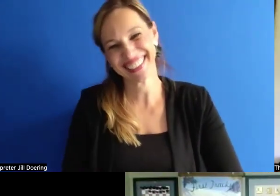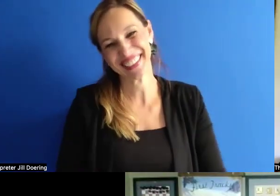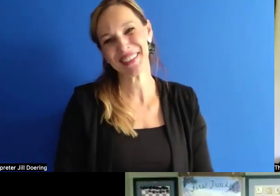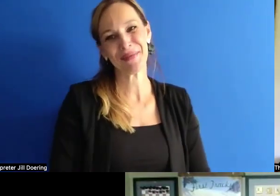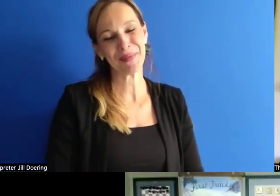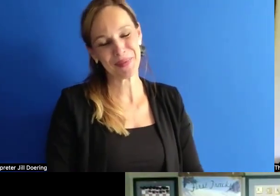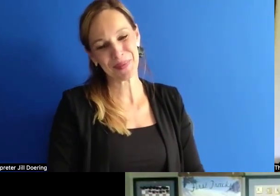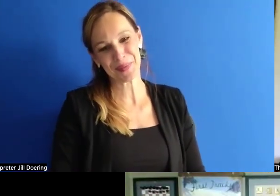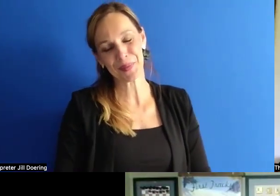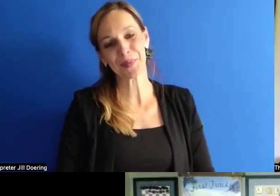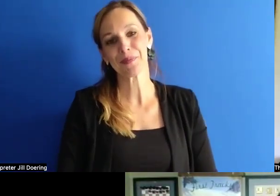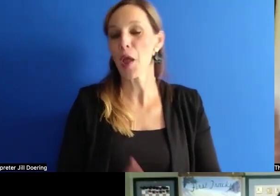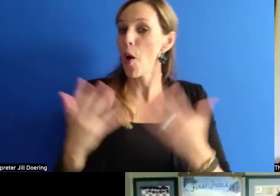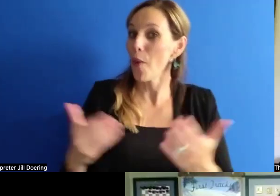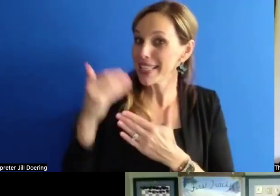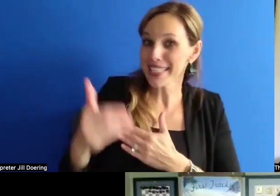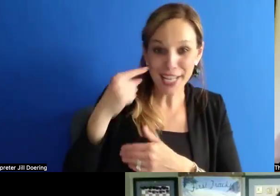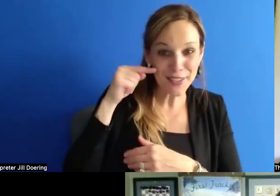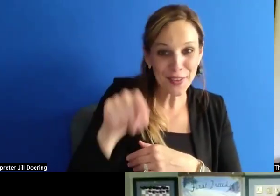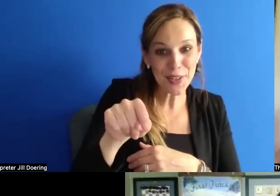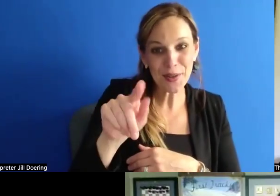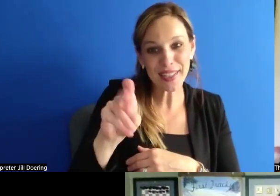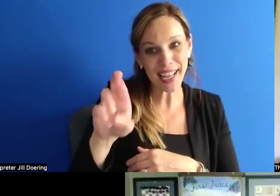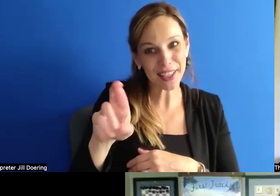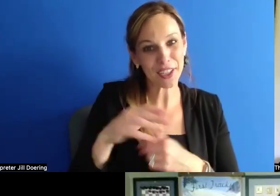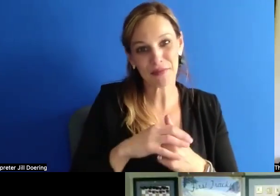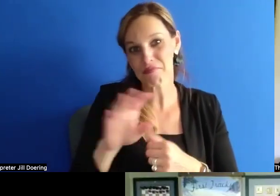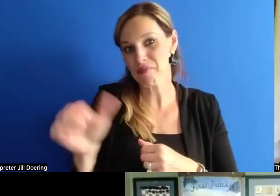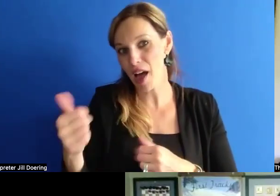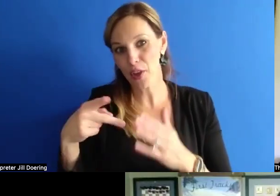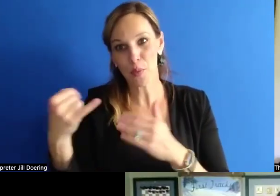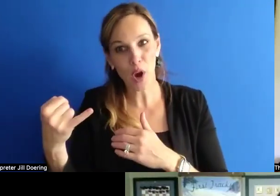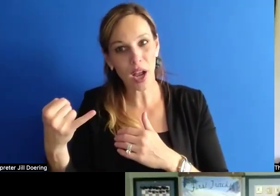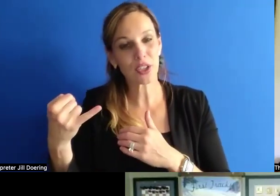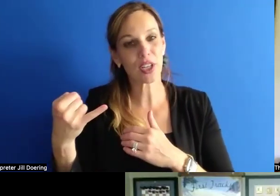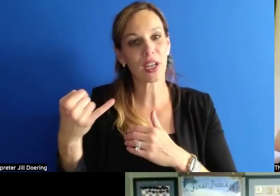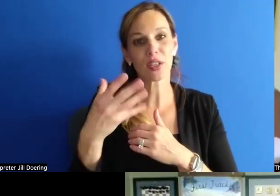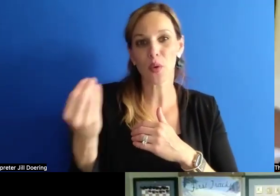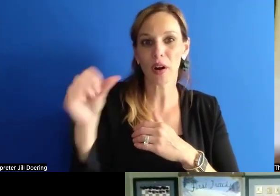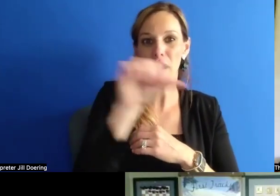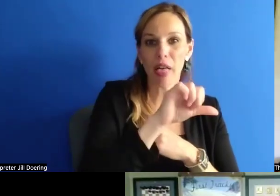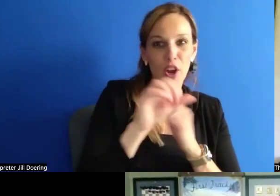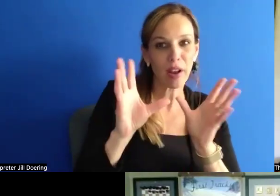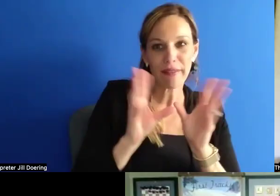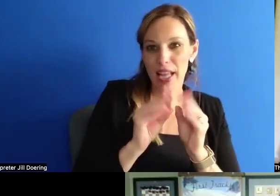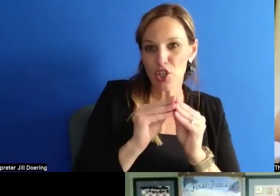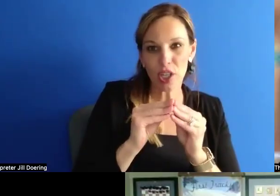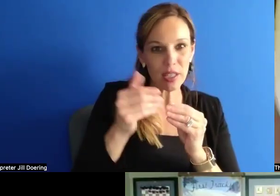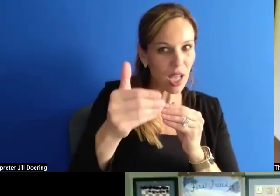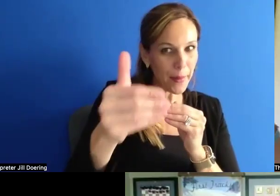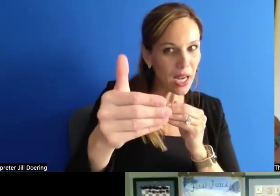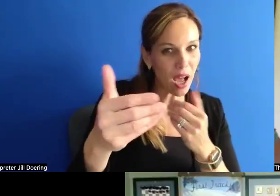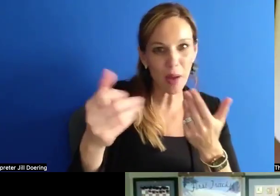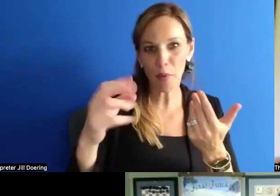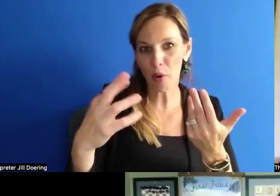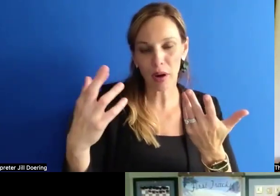All right. What next, Bunny Taylor? Is there any other project or any convention coming up in wrapping